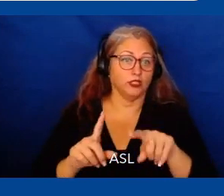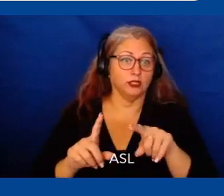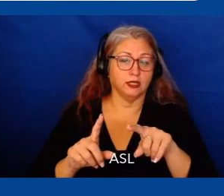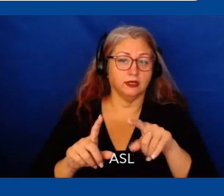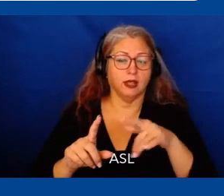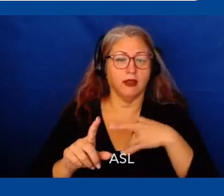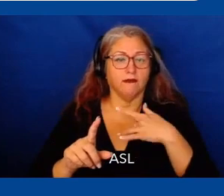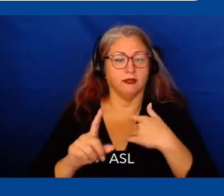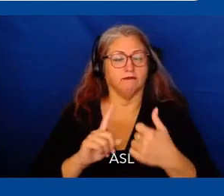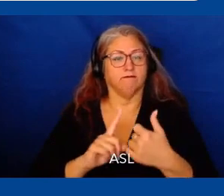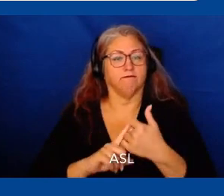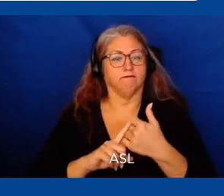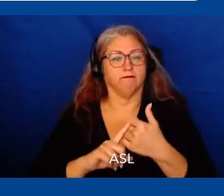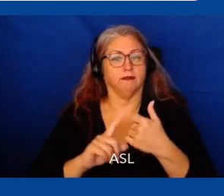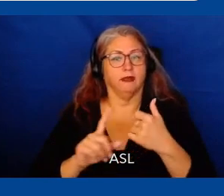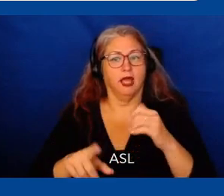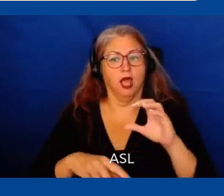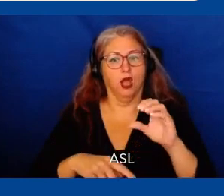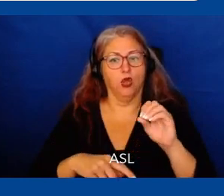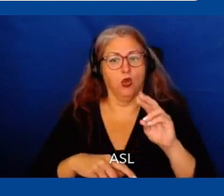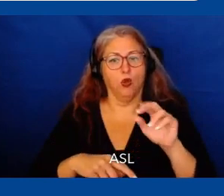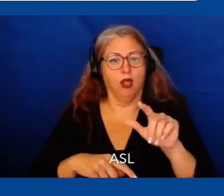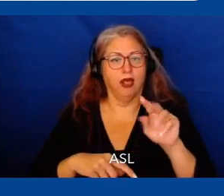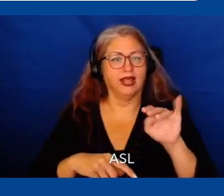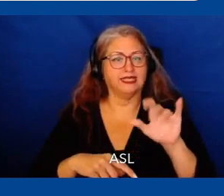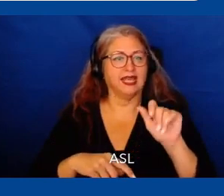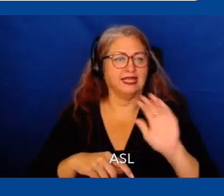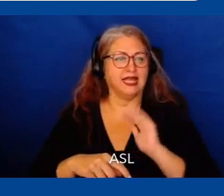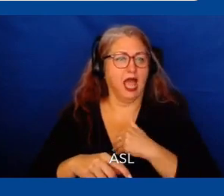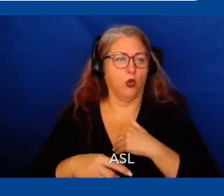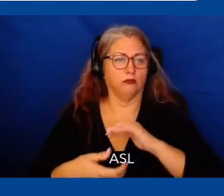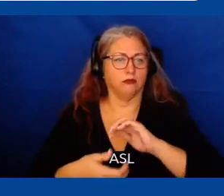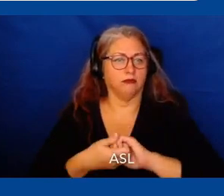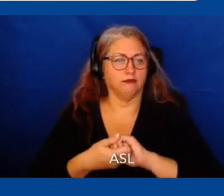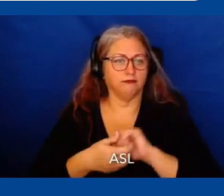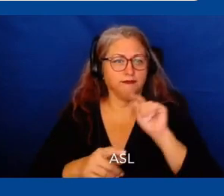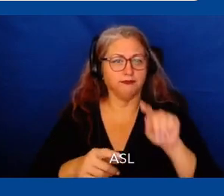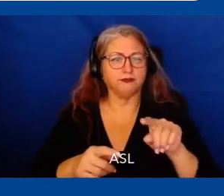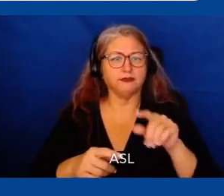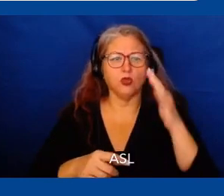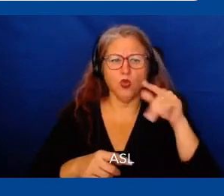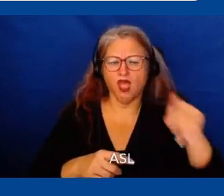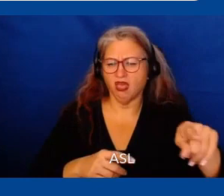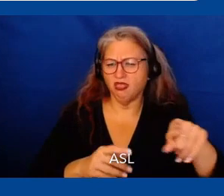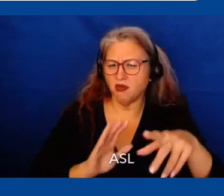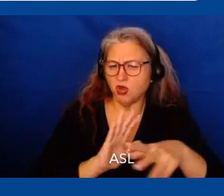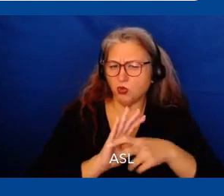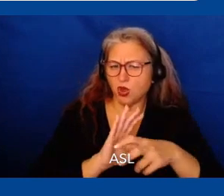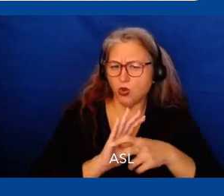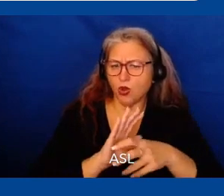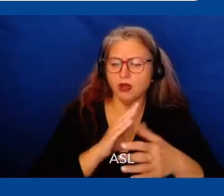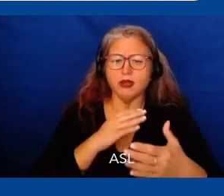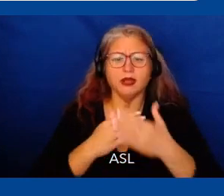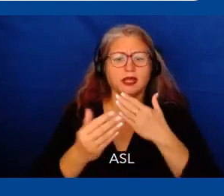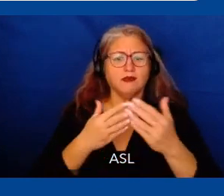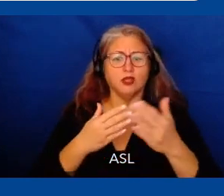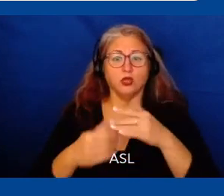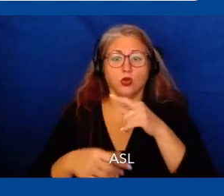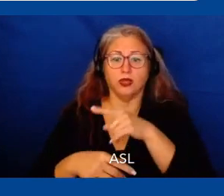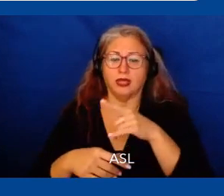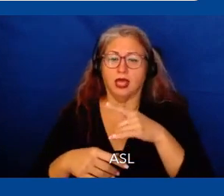struck Cornelis, our collaborator in West Papua, like why they record this, even though he feels